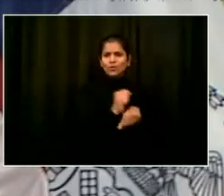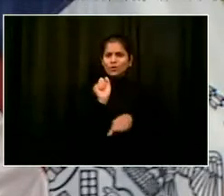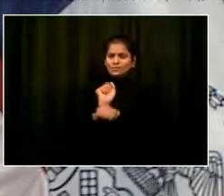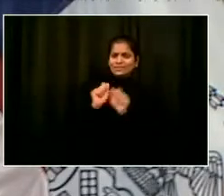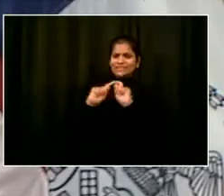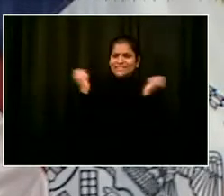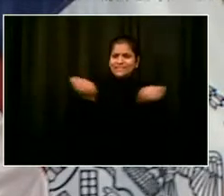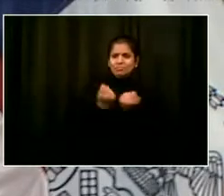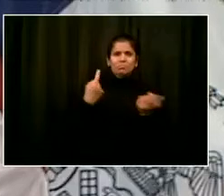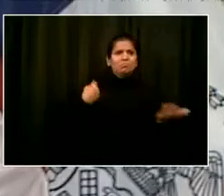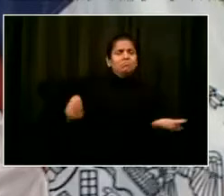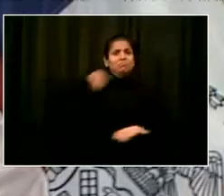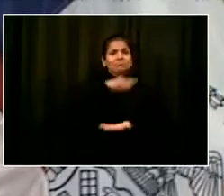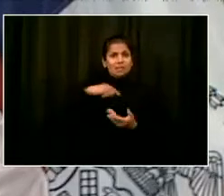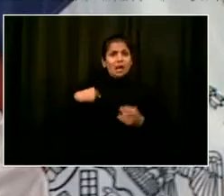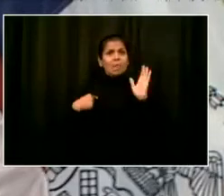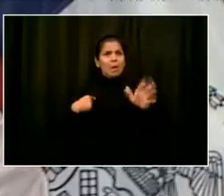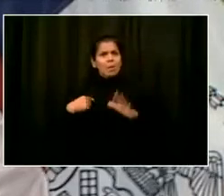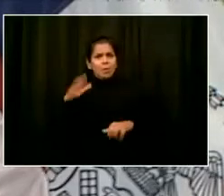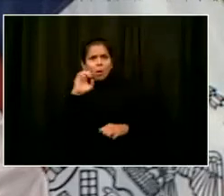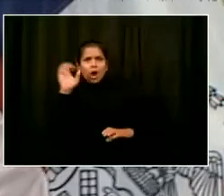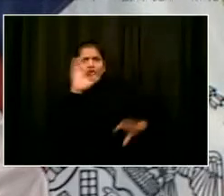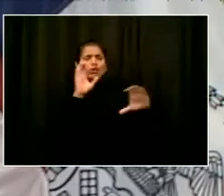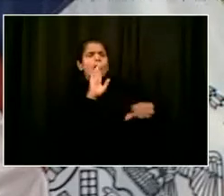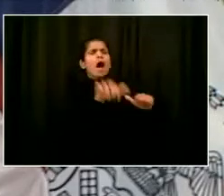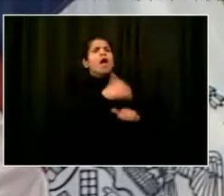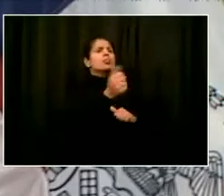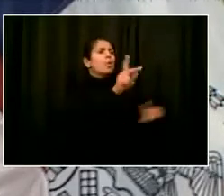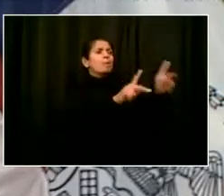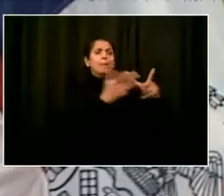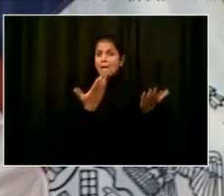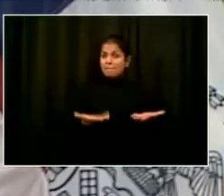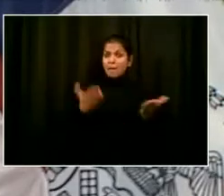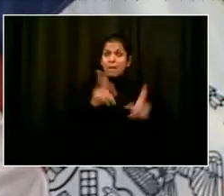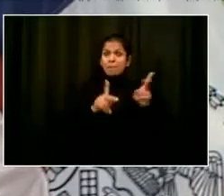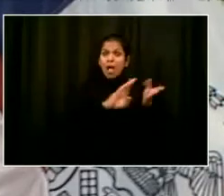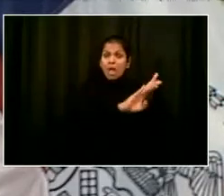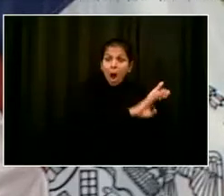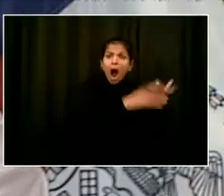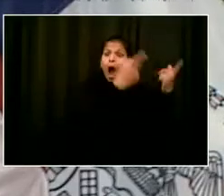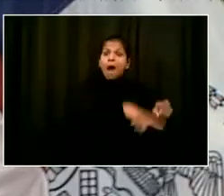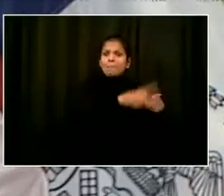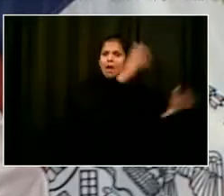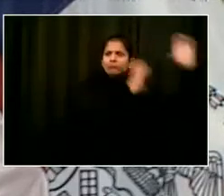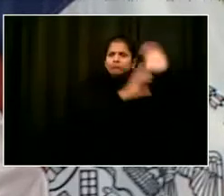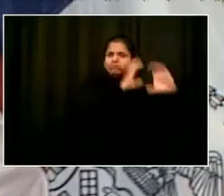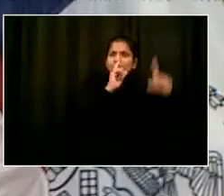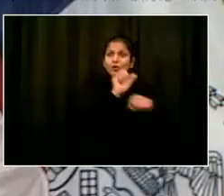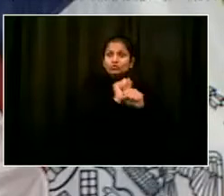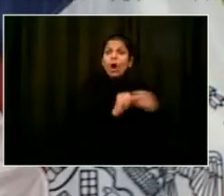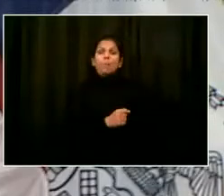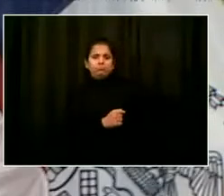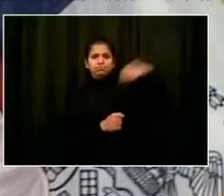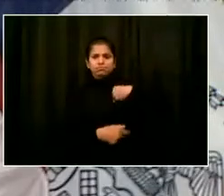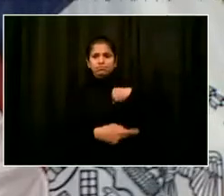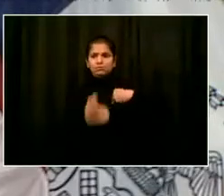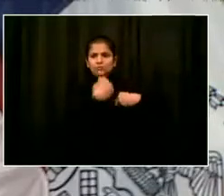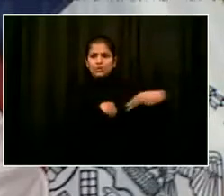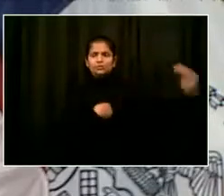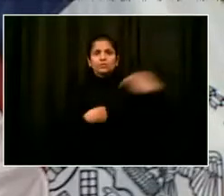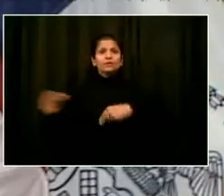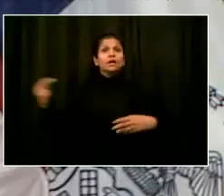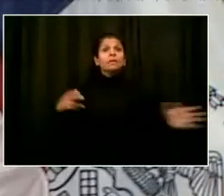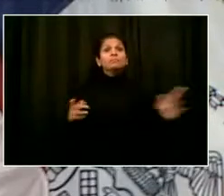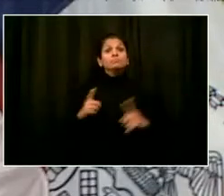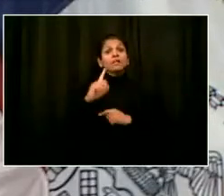beginning when she and I talked about Vision zero and we knew it would be extremely difficult nothing like this ever been tried